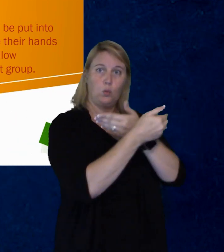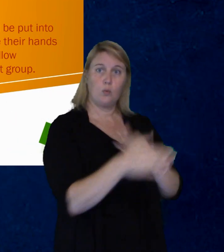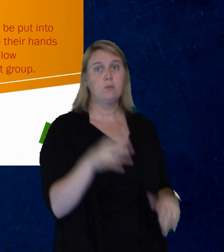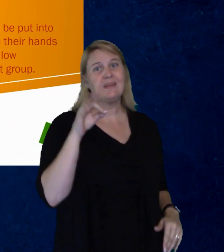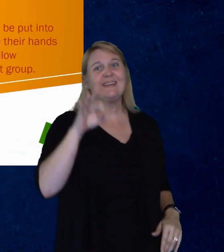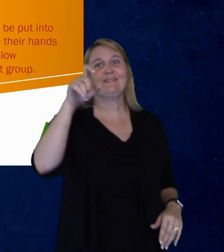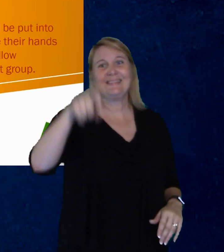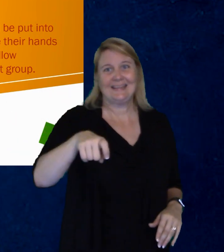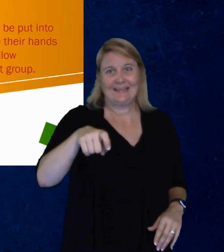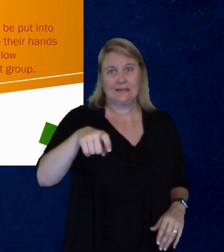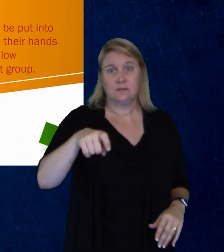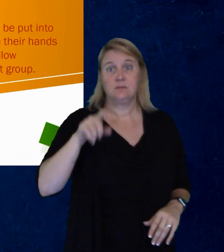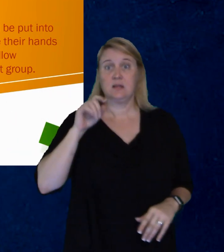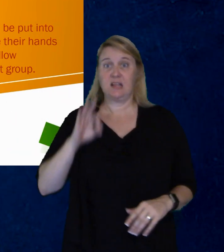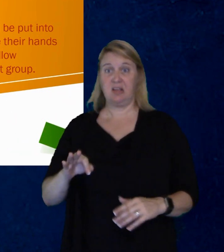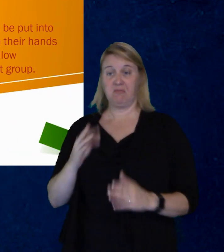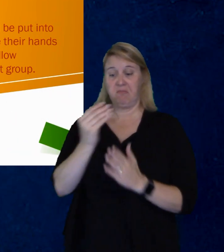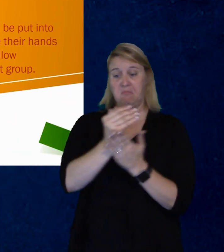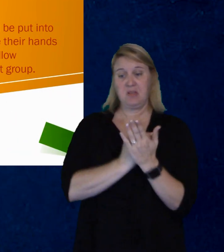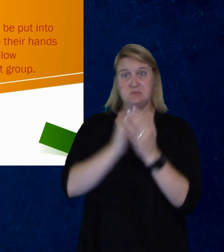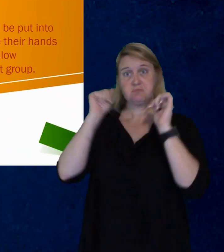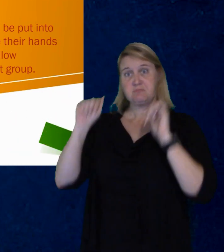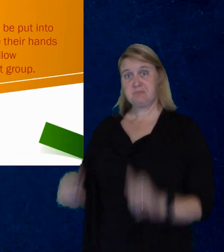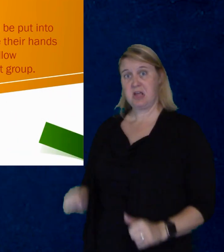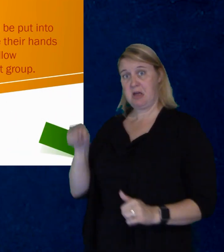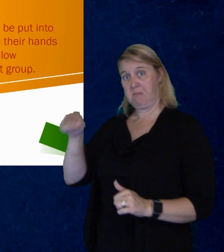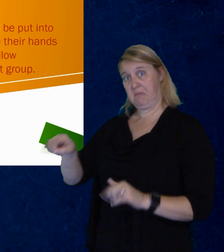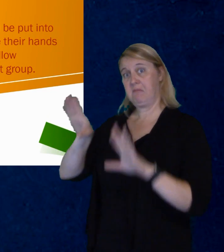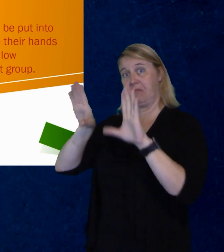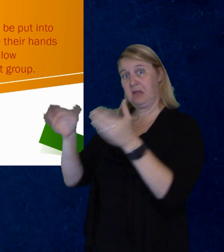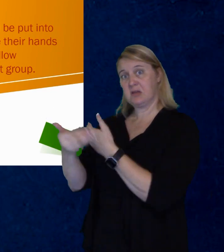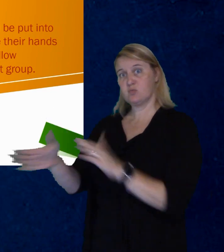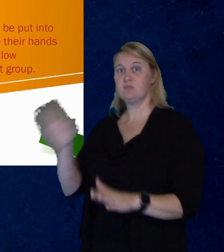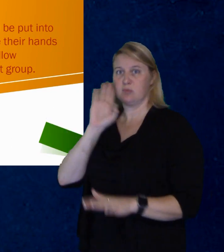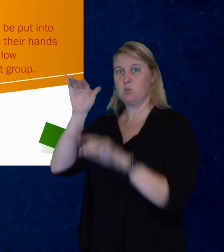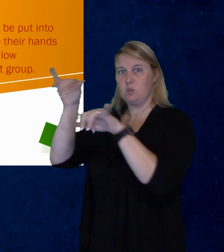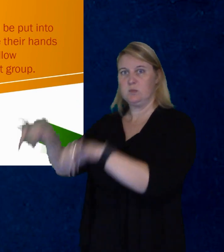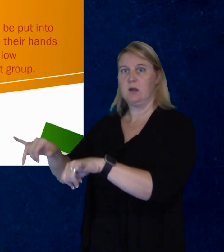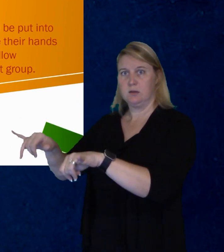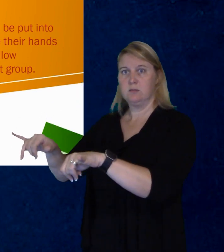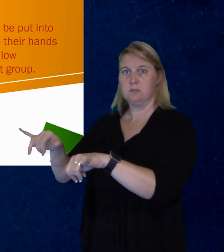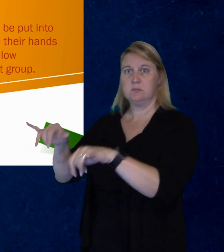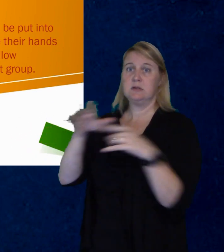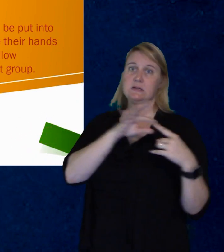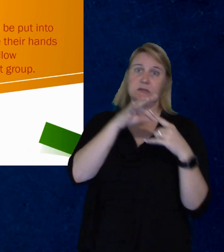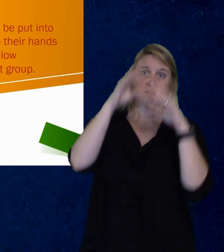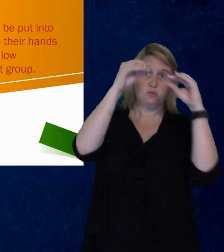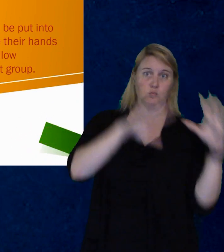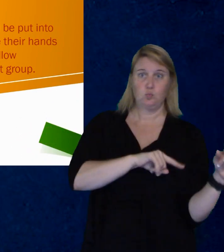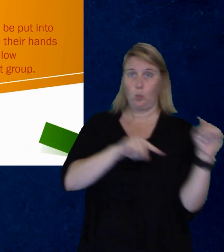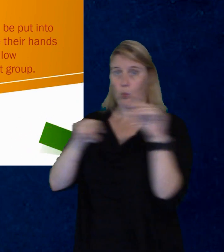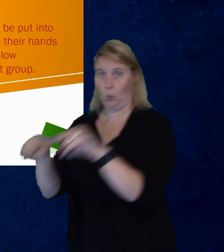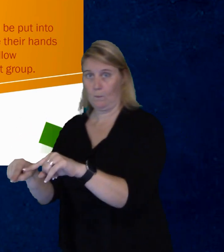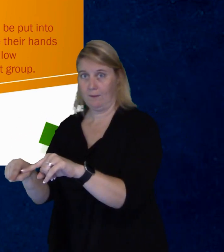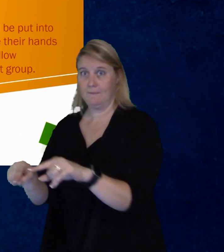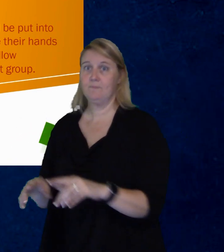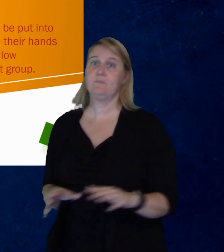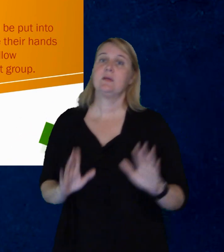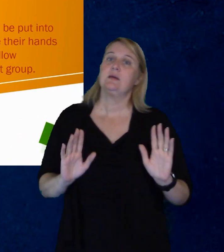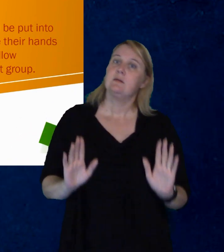the lesson can be done easily in the regular class, they will just stay in the regular class and the specials teachers will come to them. But